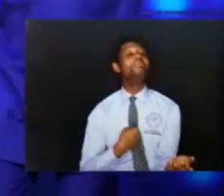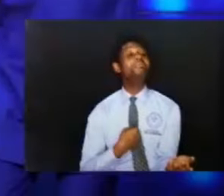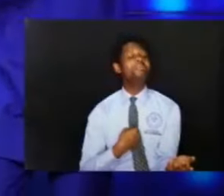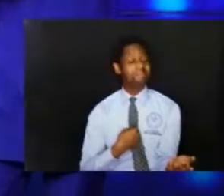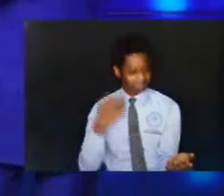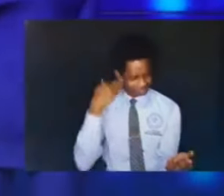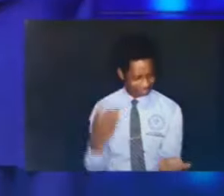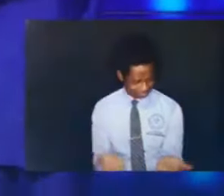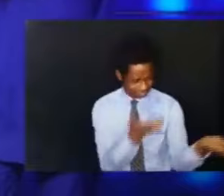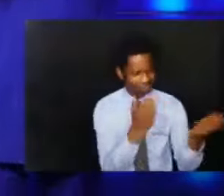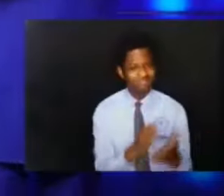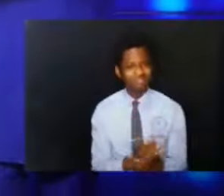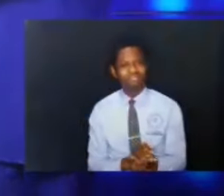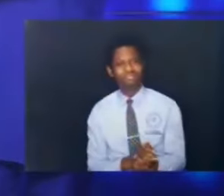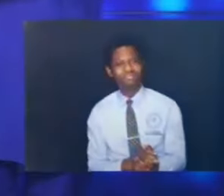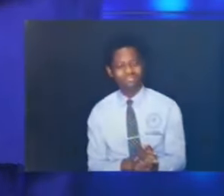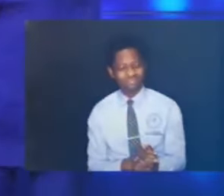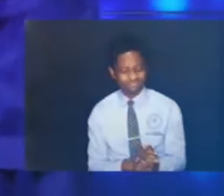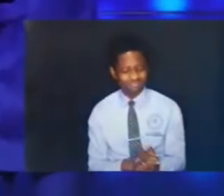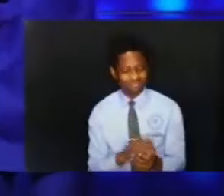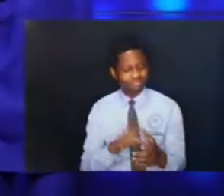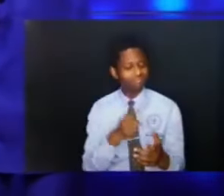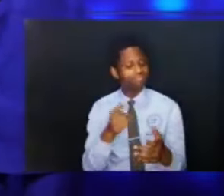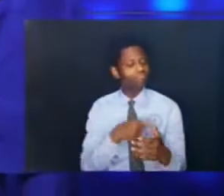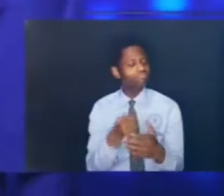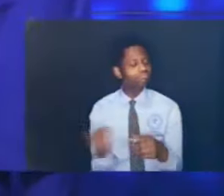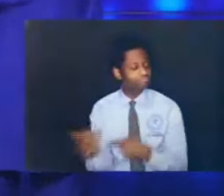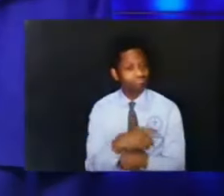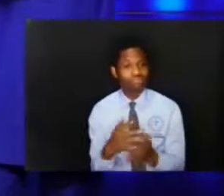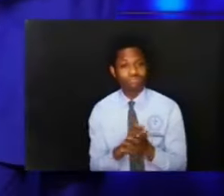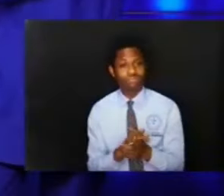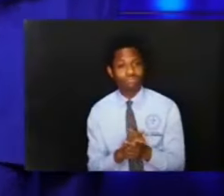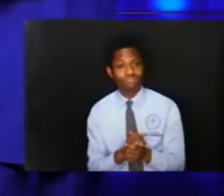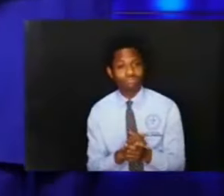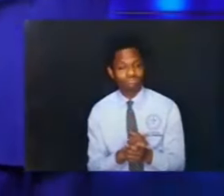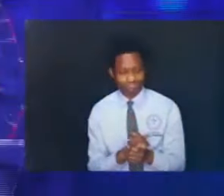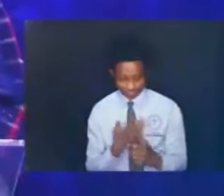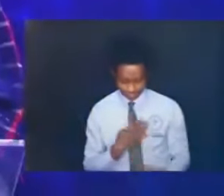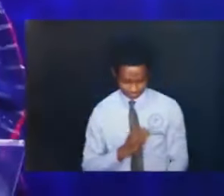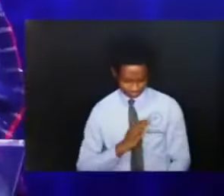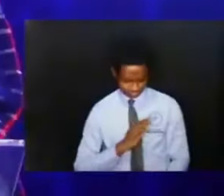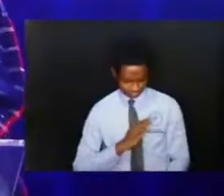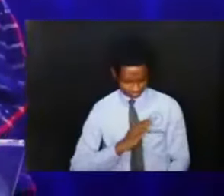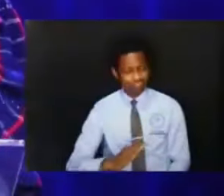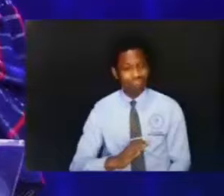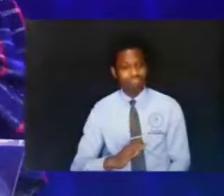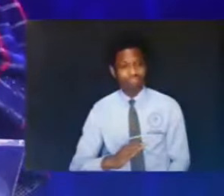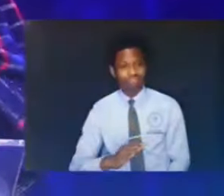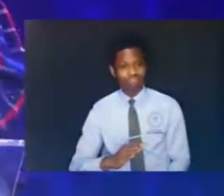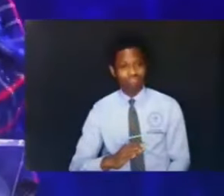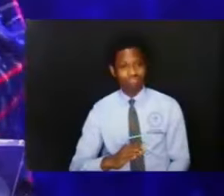ni o da no wo ho and the following day na adia chinye no for the boldness o hwe akukuduro pa ni